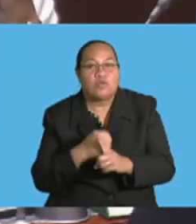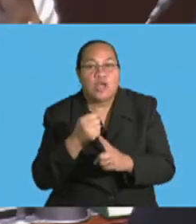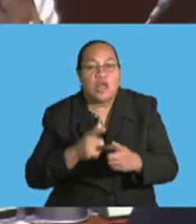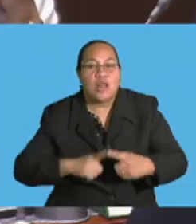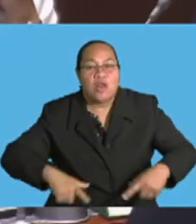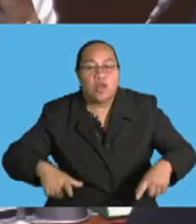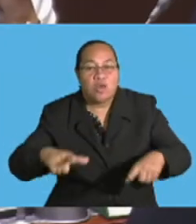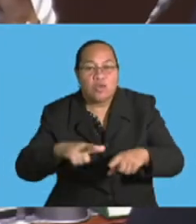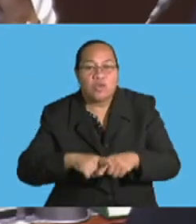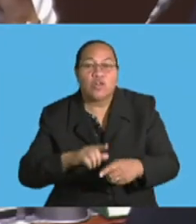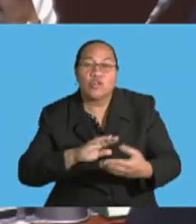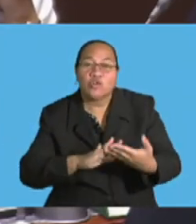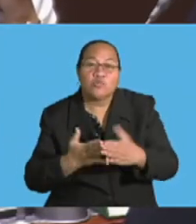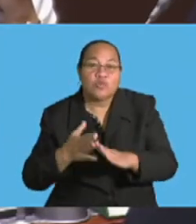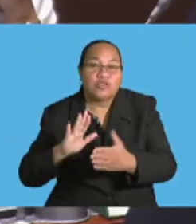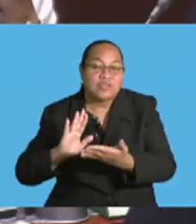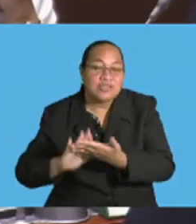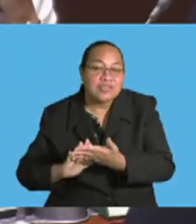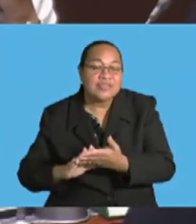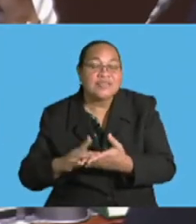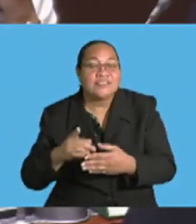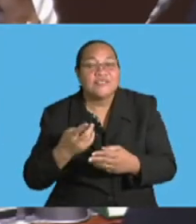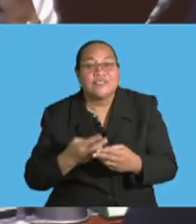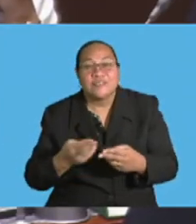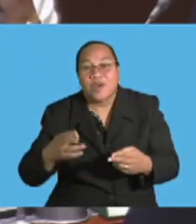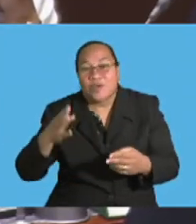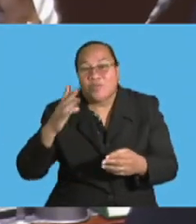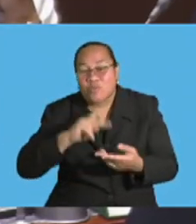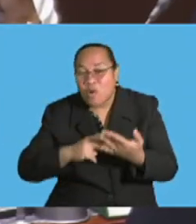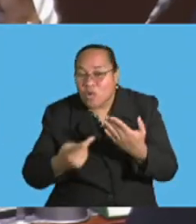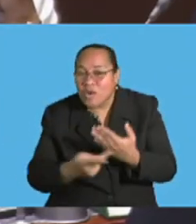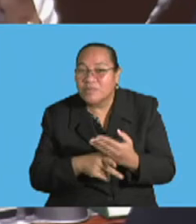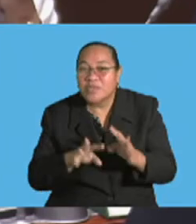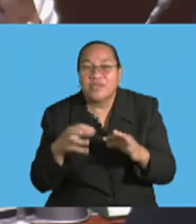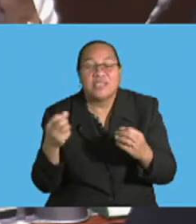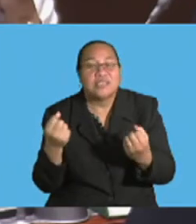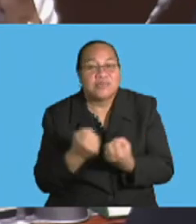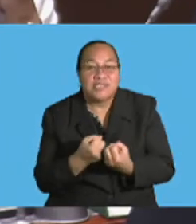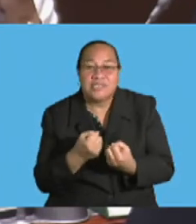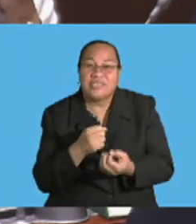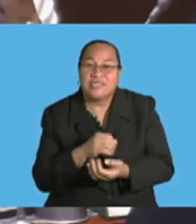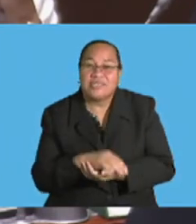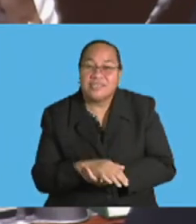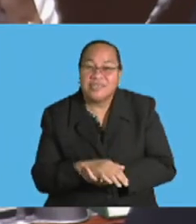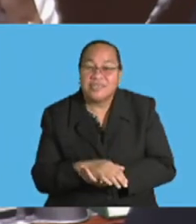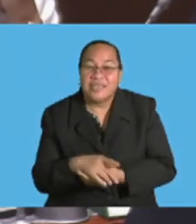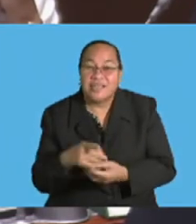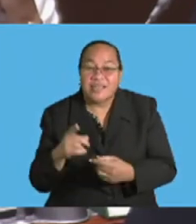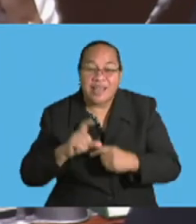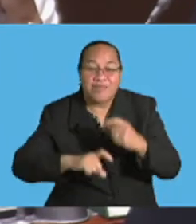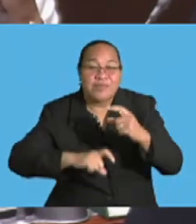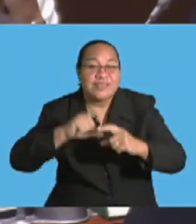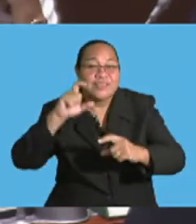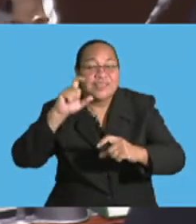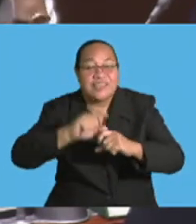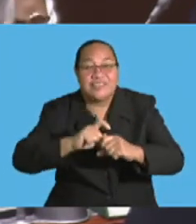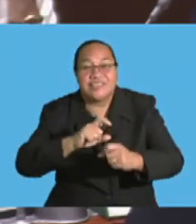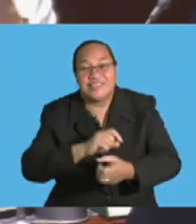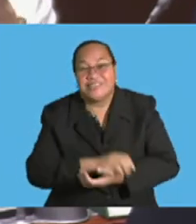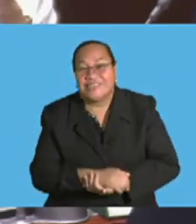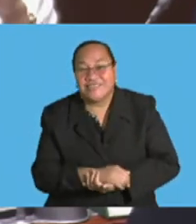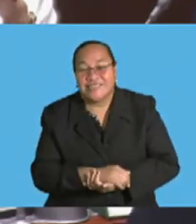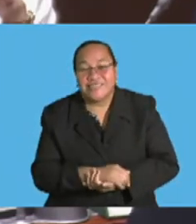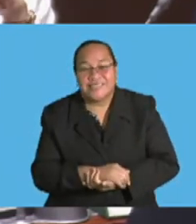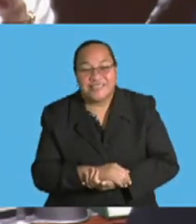community awareness raising programs, workshops, training and other capacity building initiatives